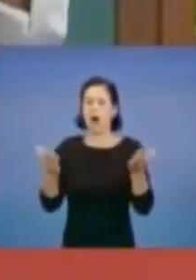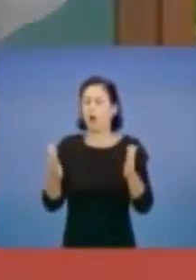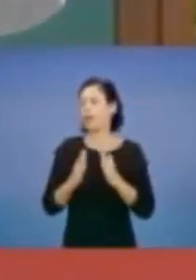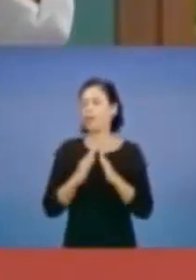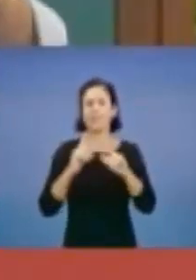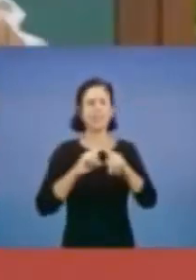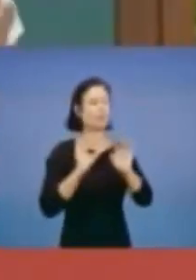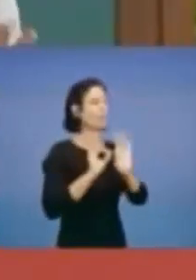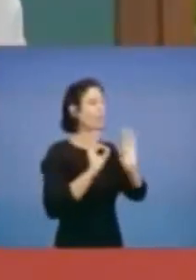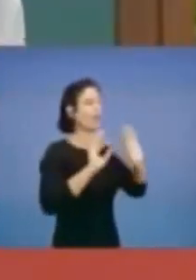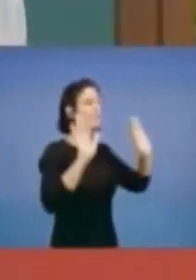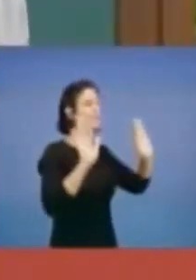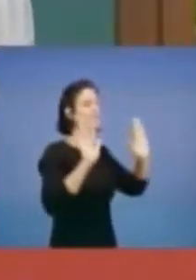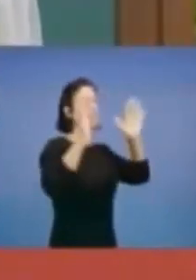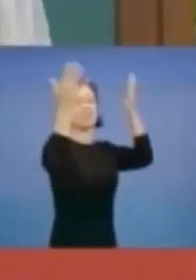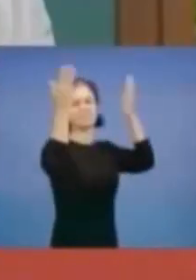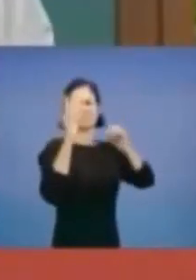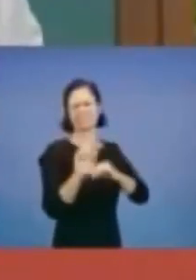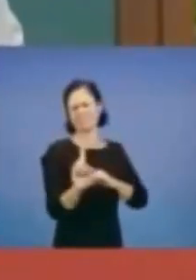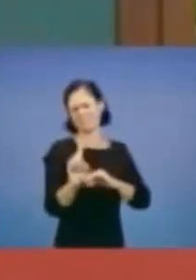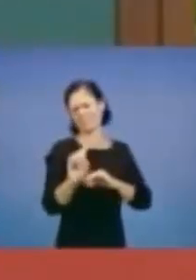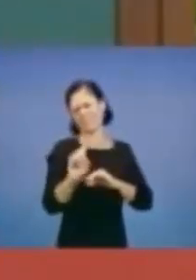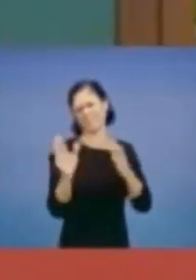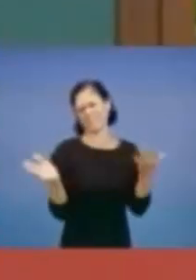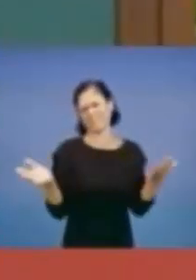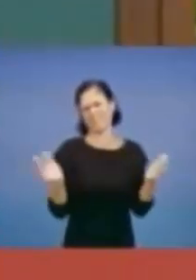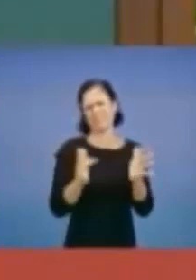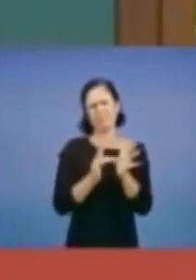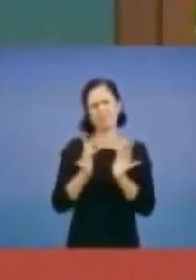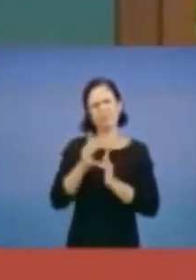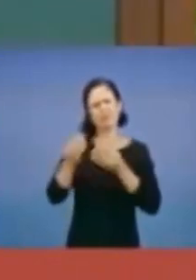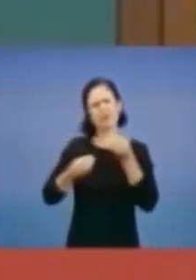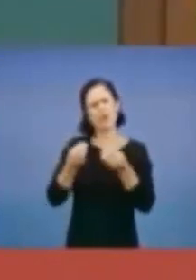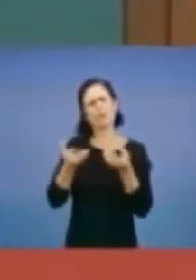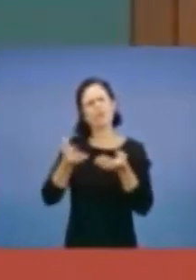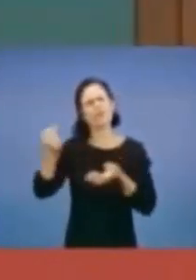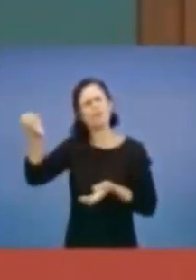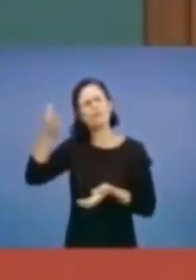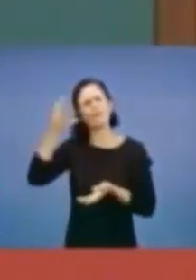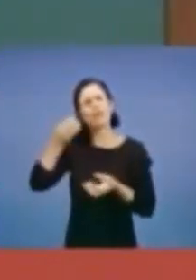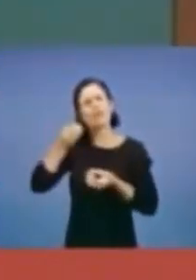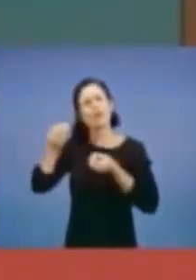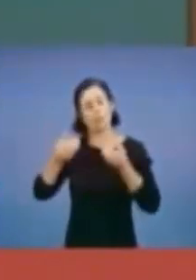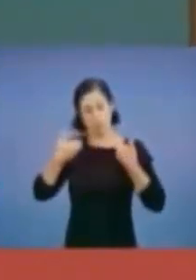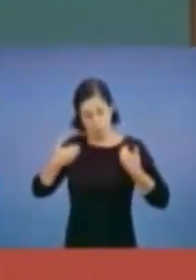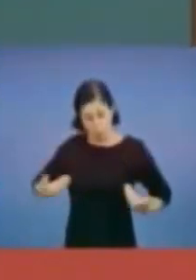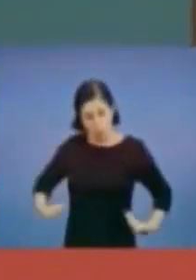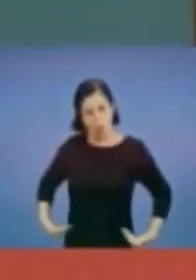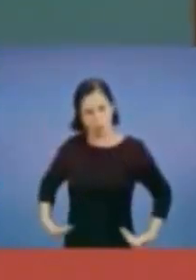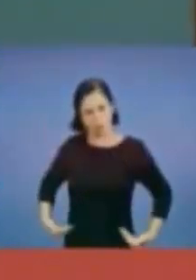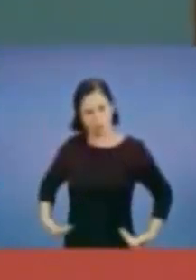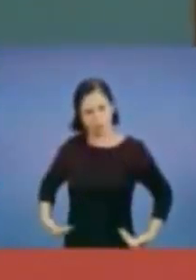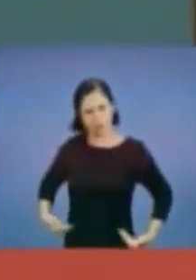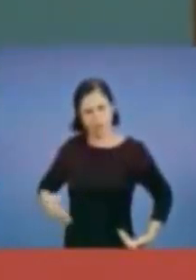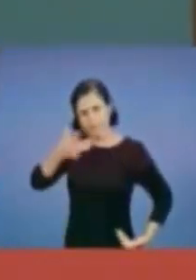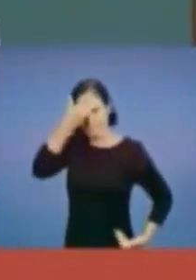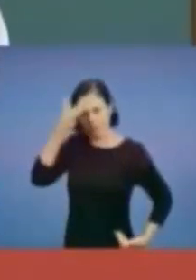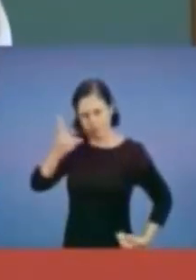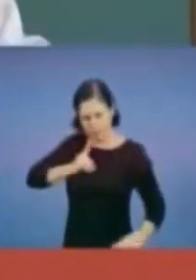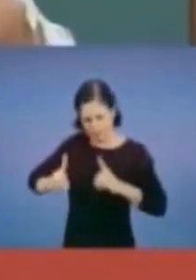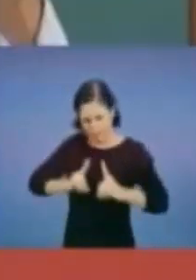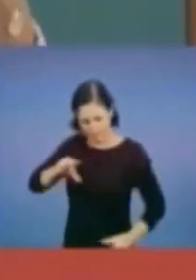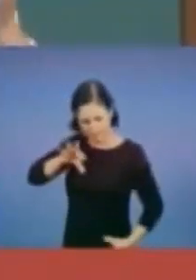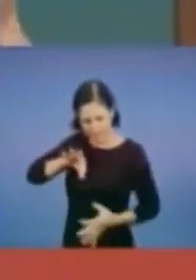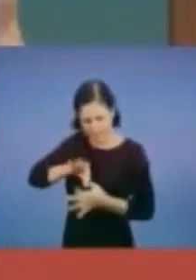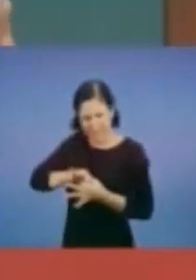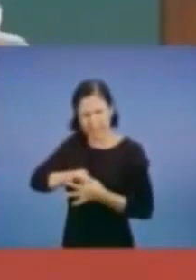The church is now going to have make a big celebration. Jesus doesn't want to manifest in a huge celebration. He wants the church